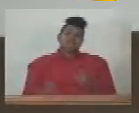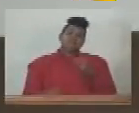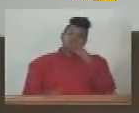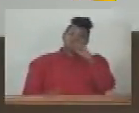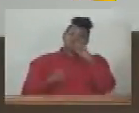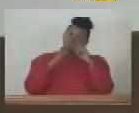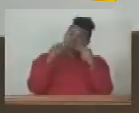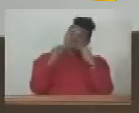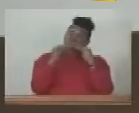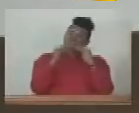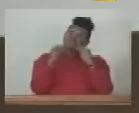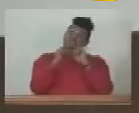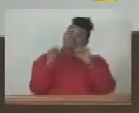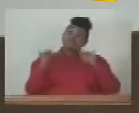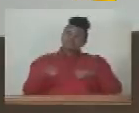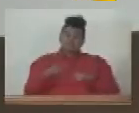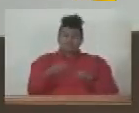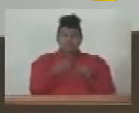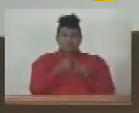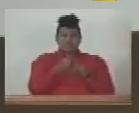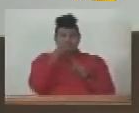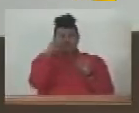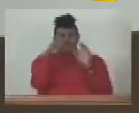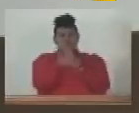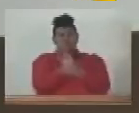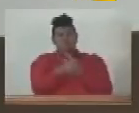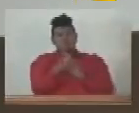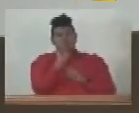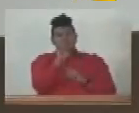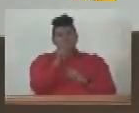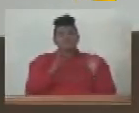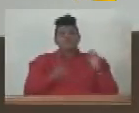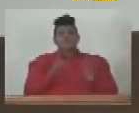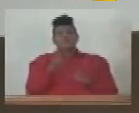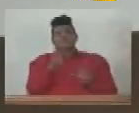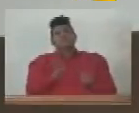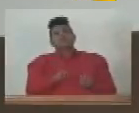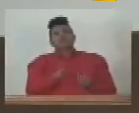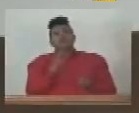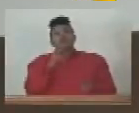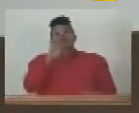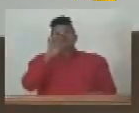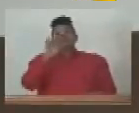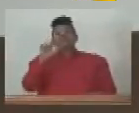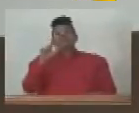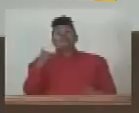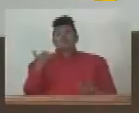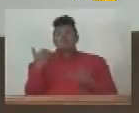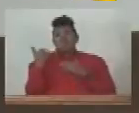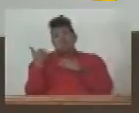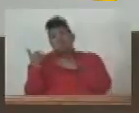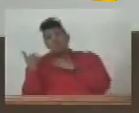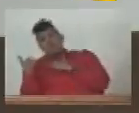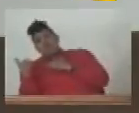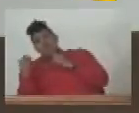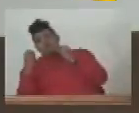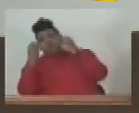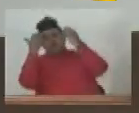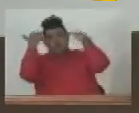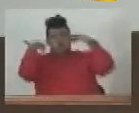The justice system for criminal trials and civil cases is overburdened and